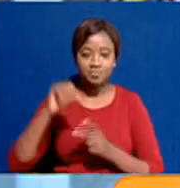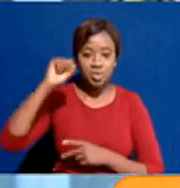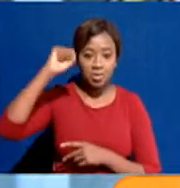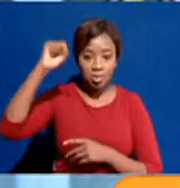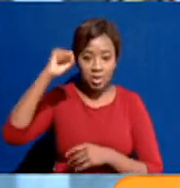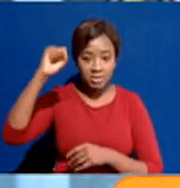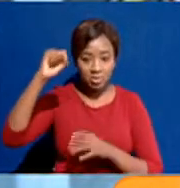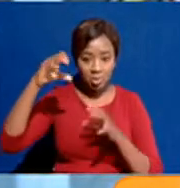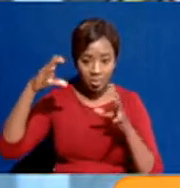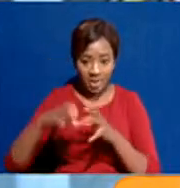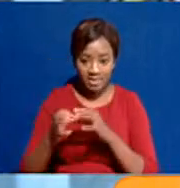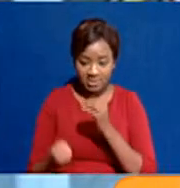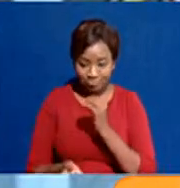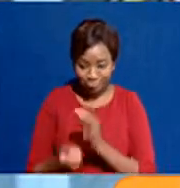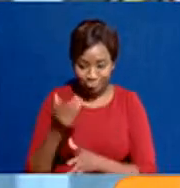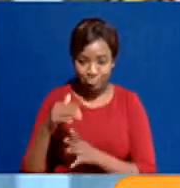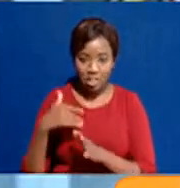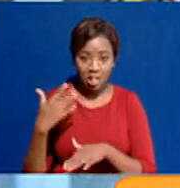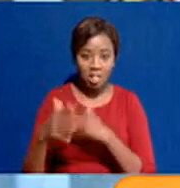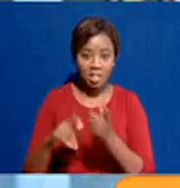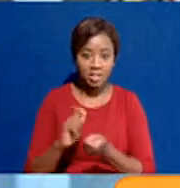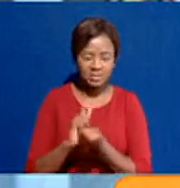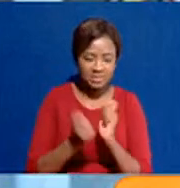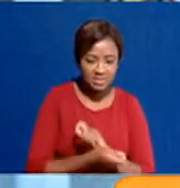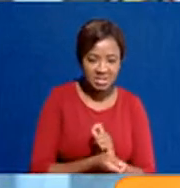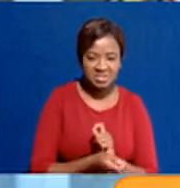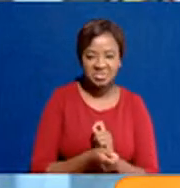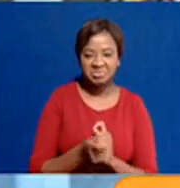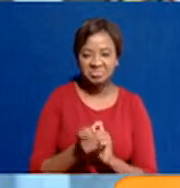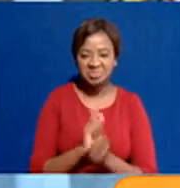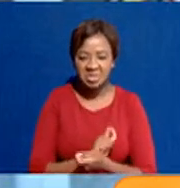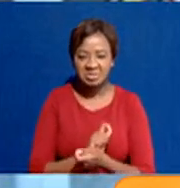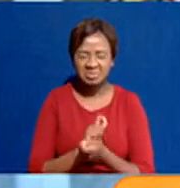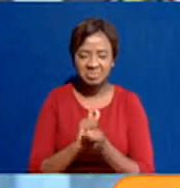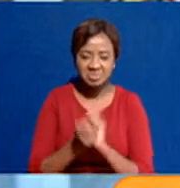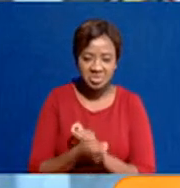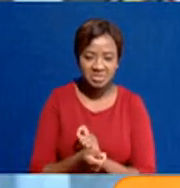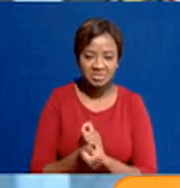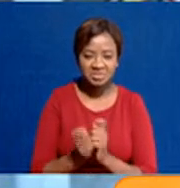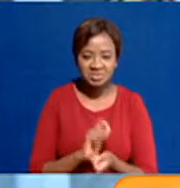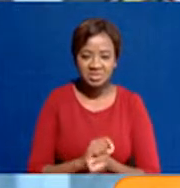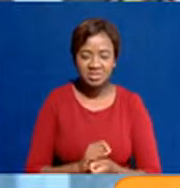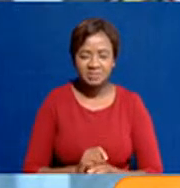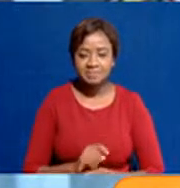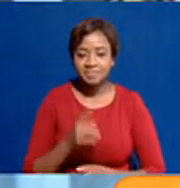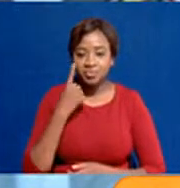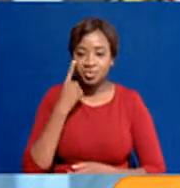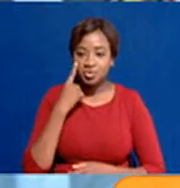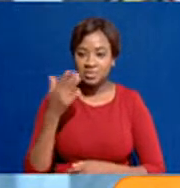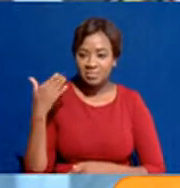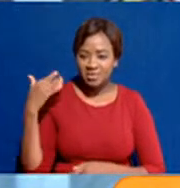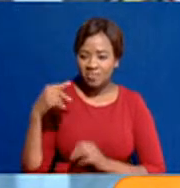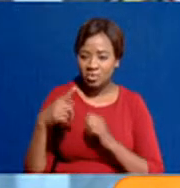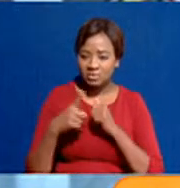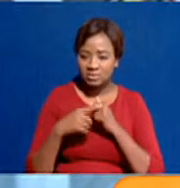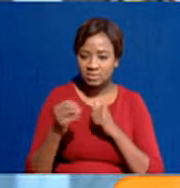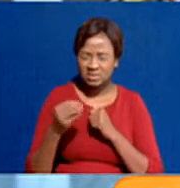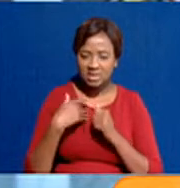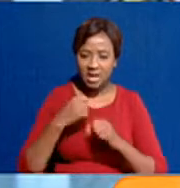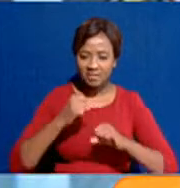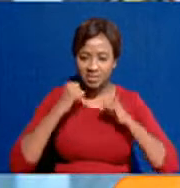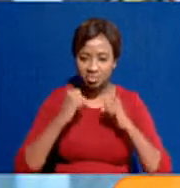what we should be. You know, in the 60s, we began with a very strongly parliamentary